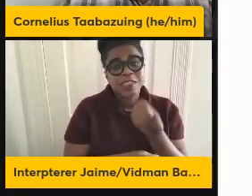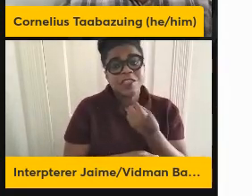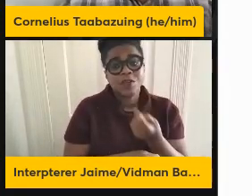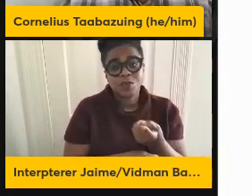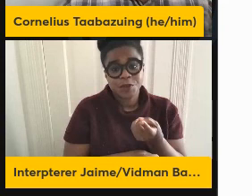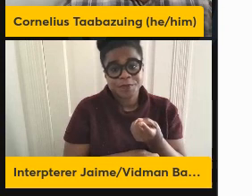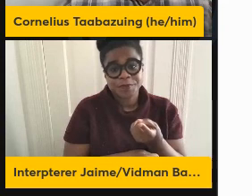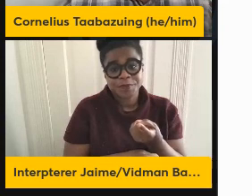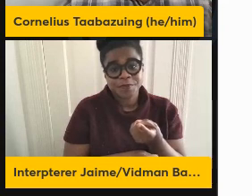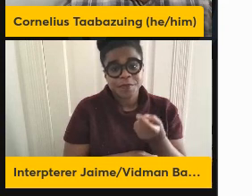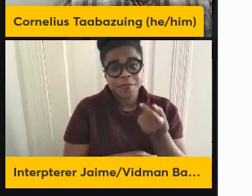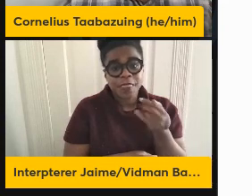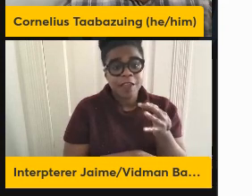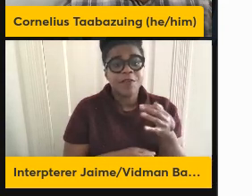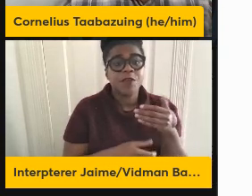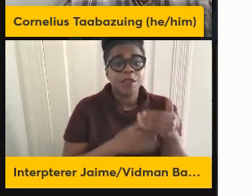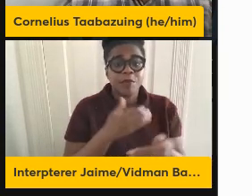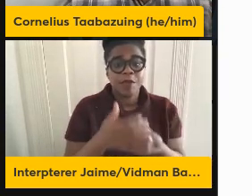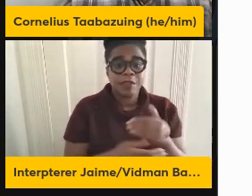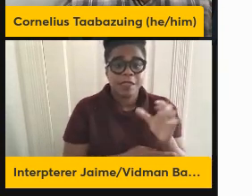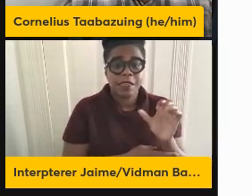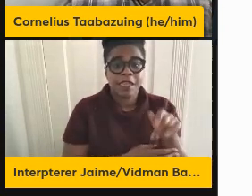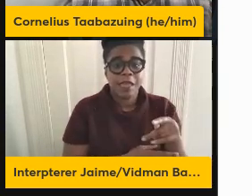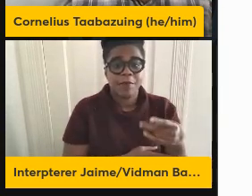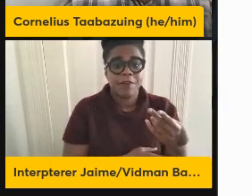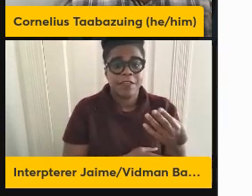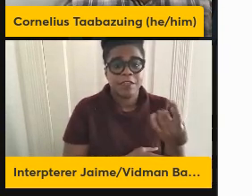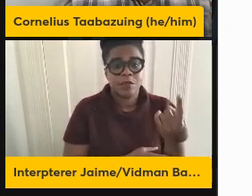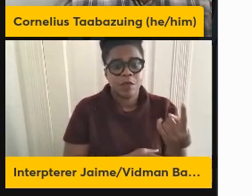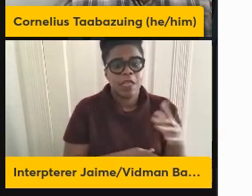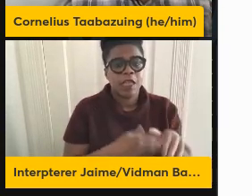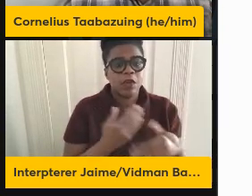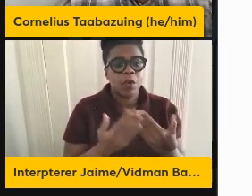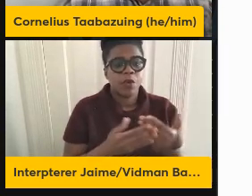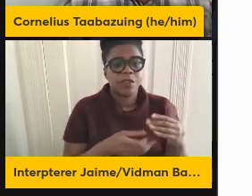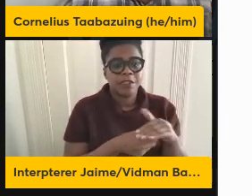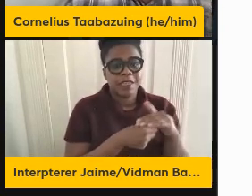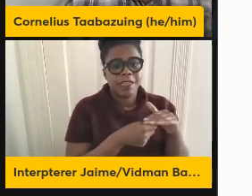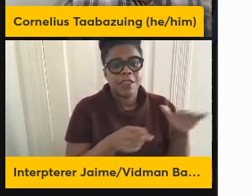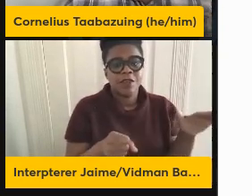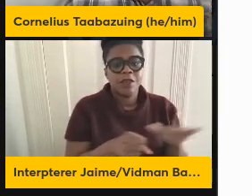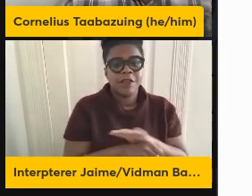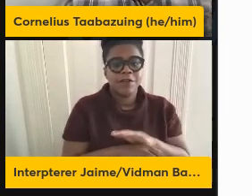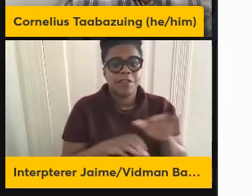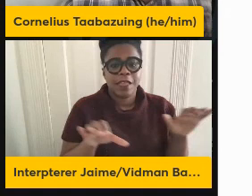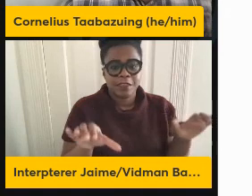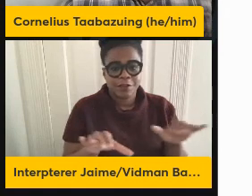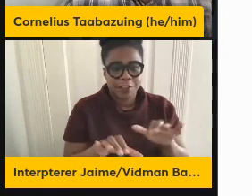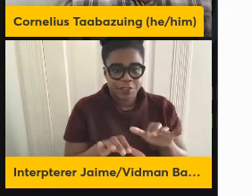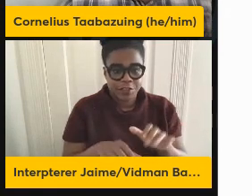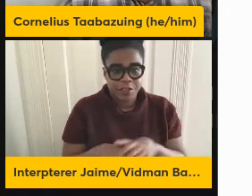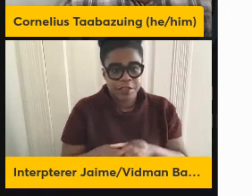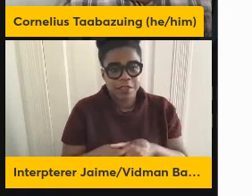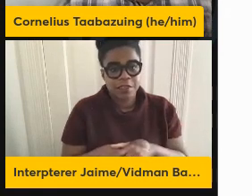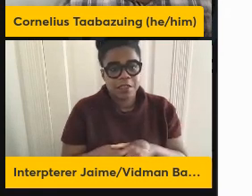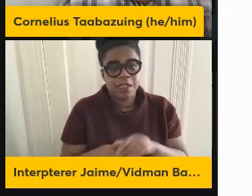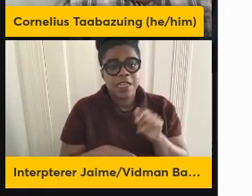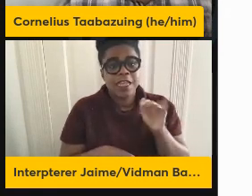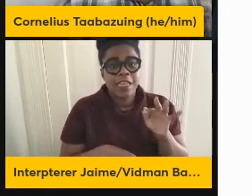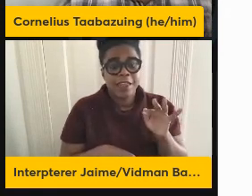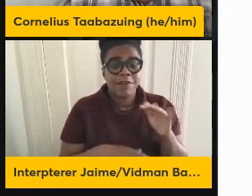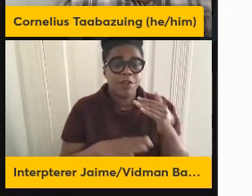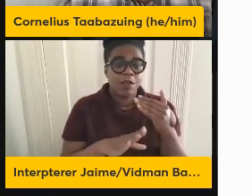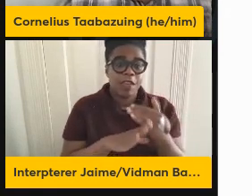is that if you can process caspase-1 at all the putative sites, you get full activation. If you